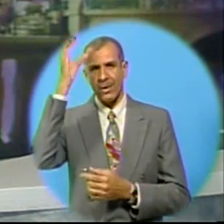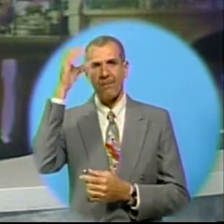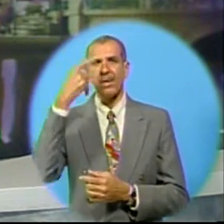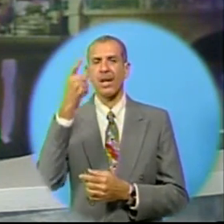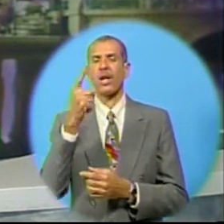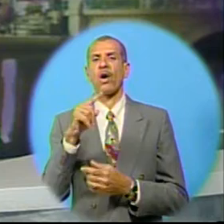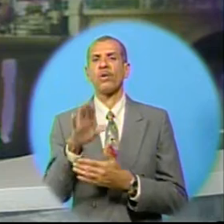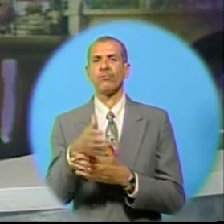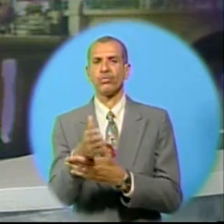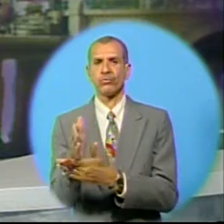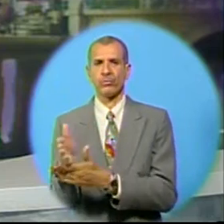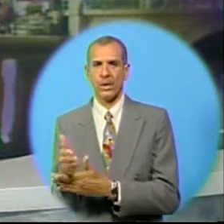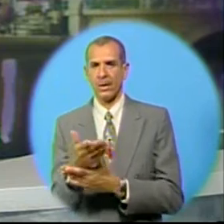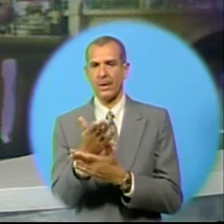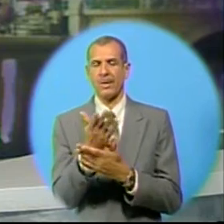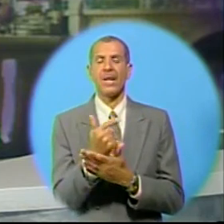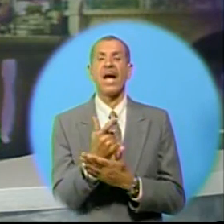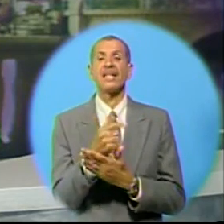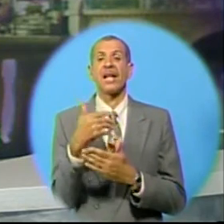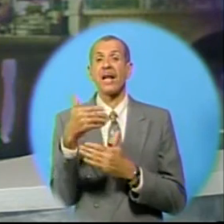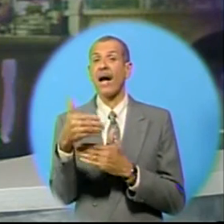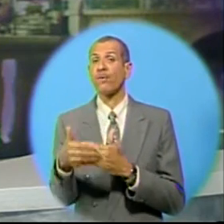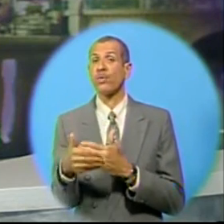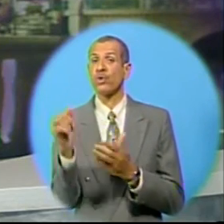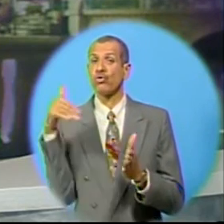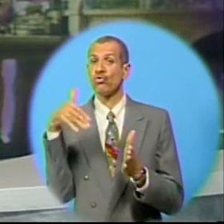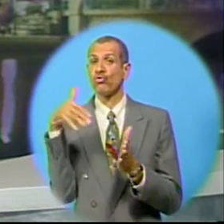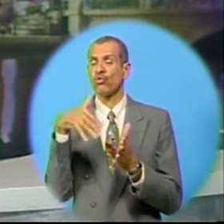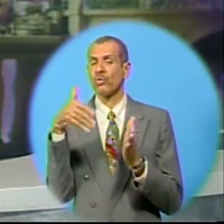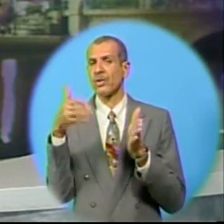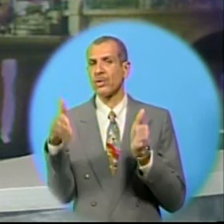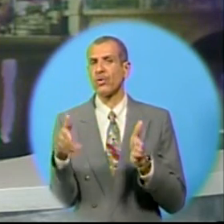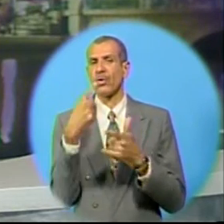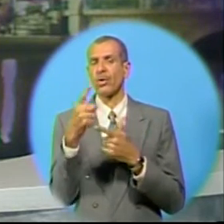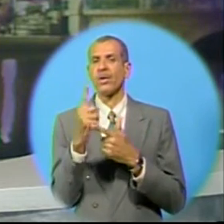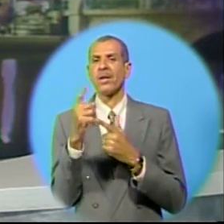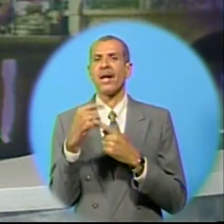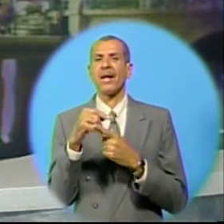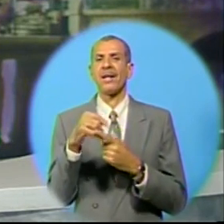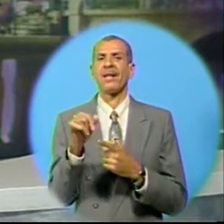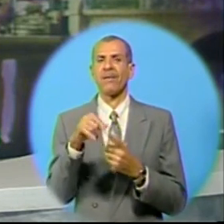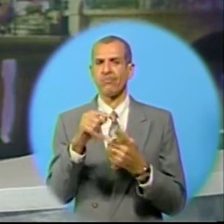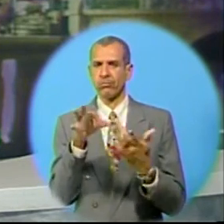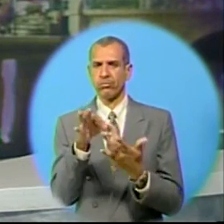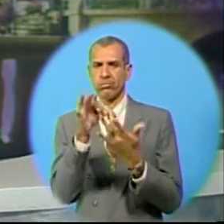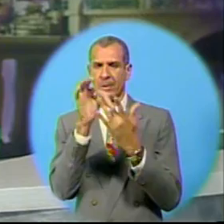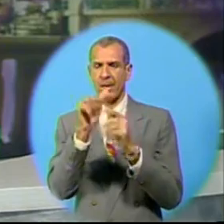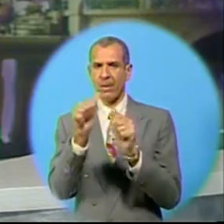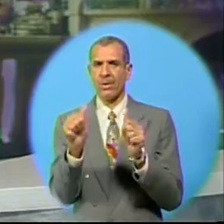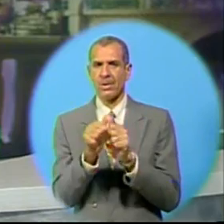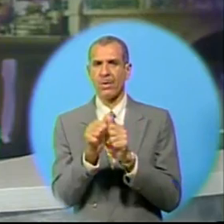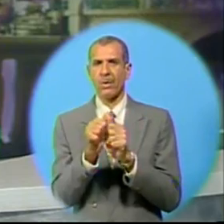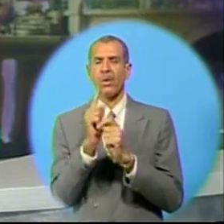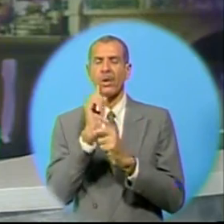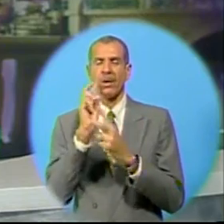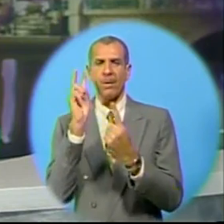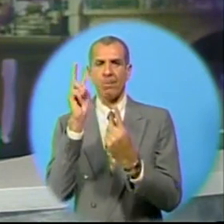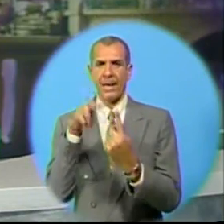will be distributed. He says afterward, students who are pursuing studies in identified priority areas will be asked to